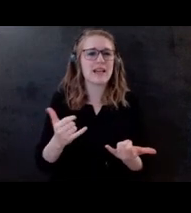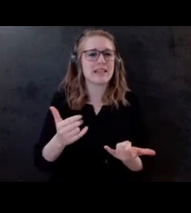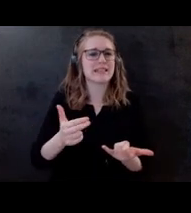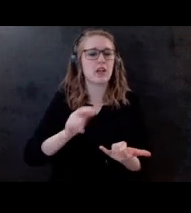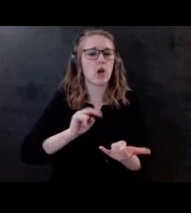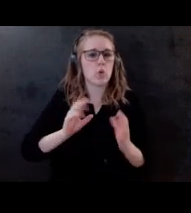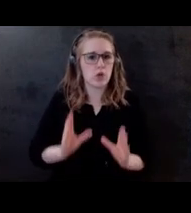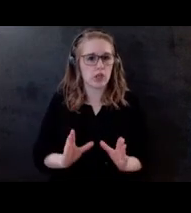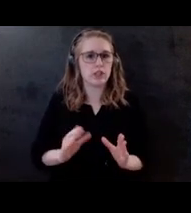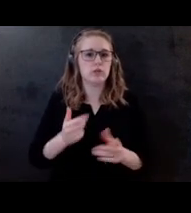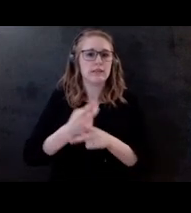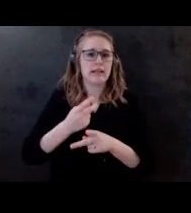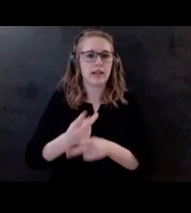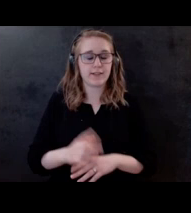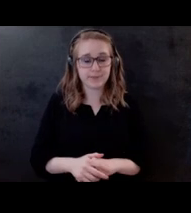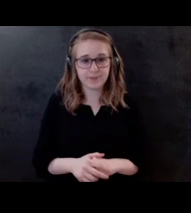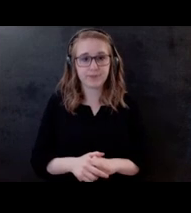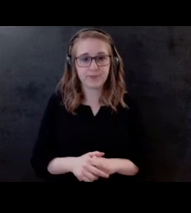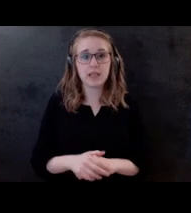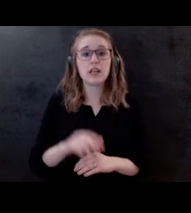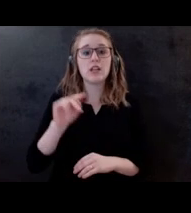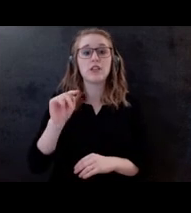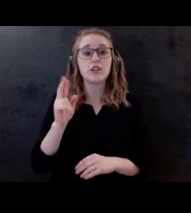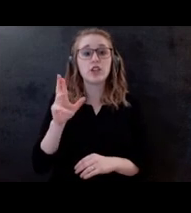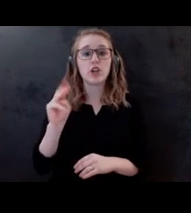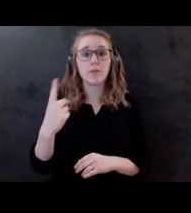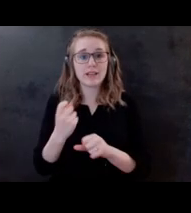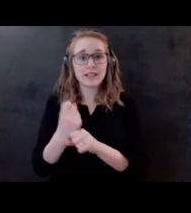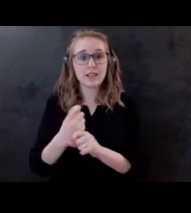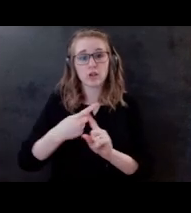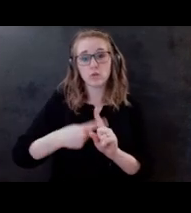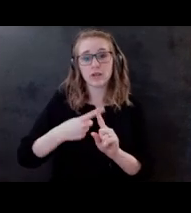So the term of the lease is 1 year. The rent is